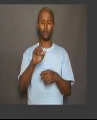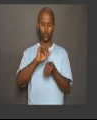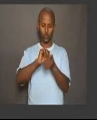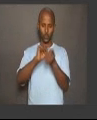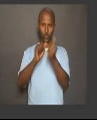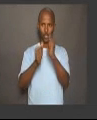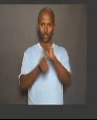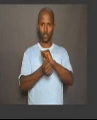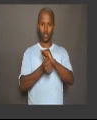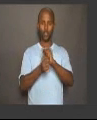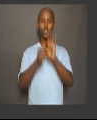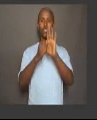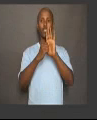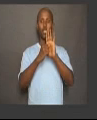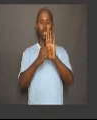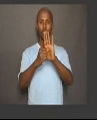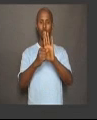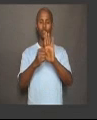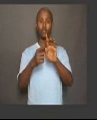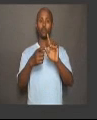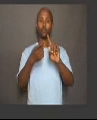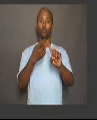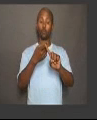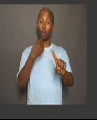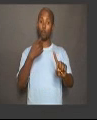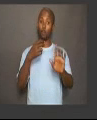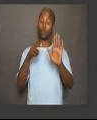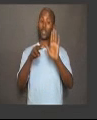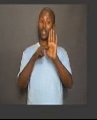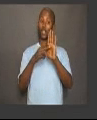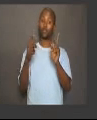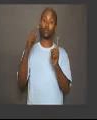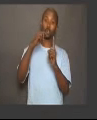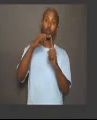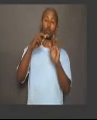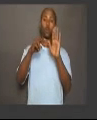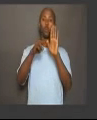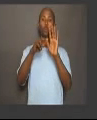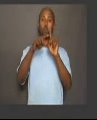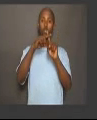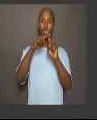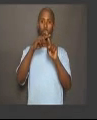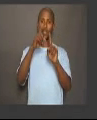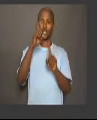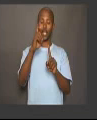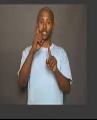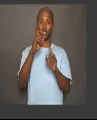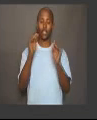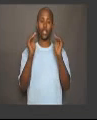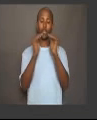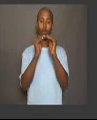prime changes its sign from negative to positive at x